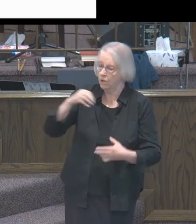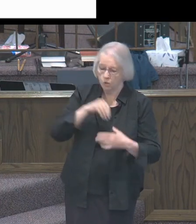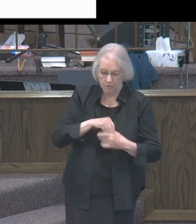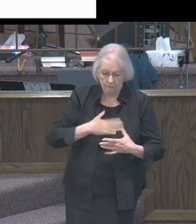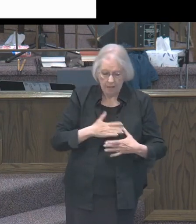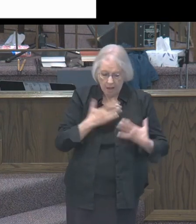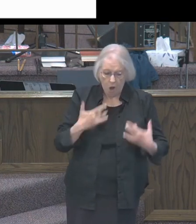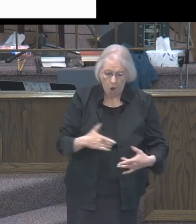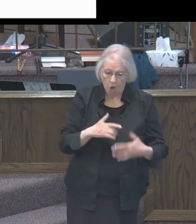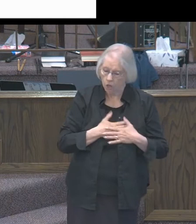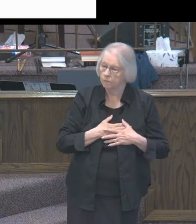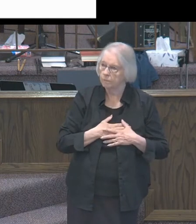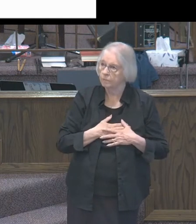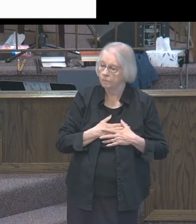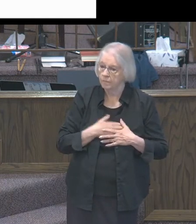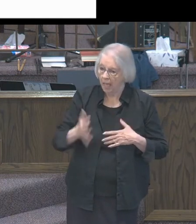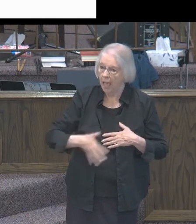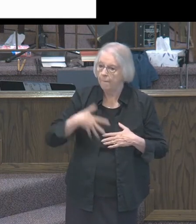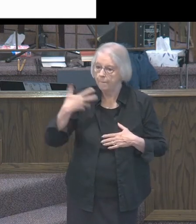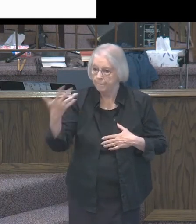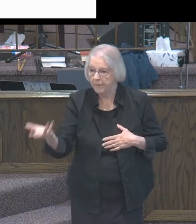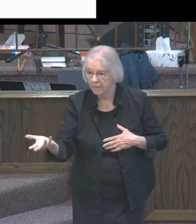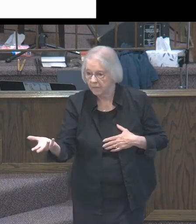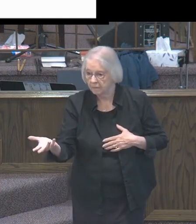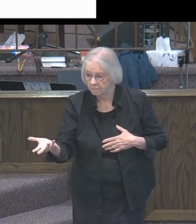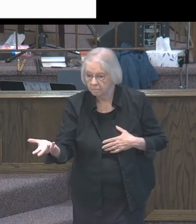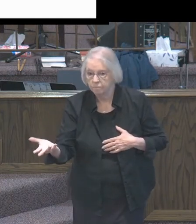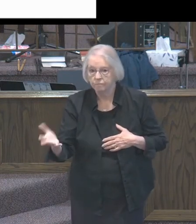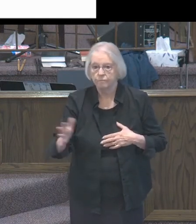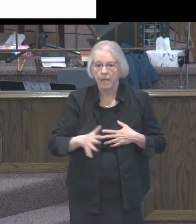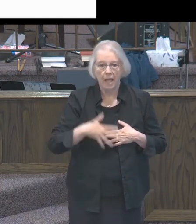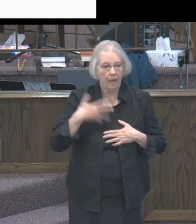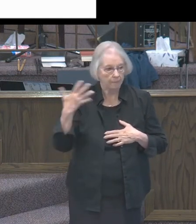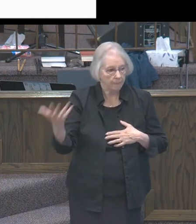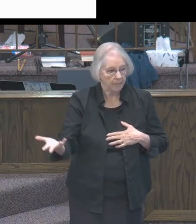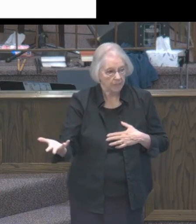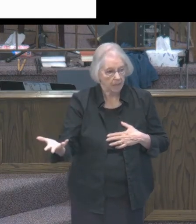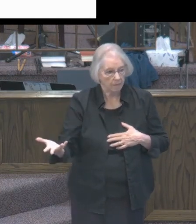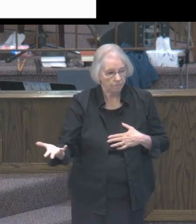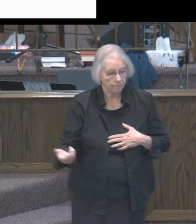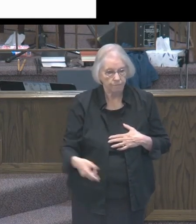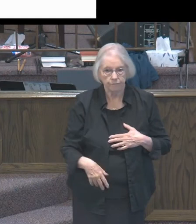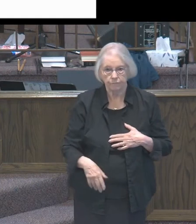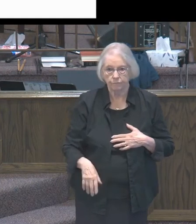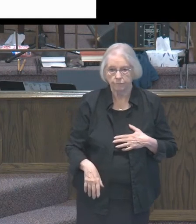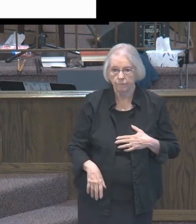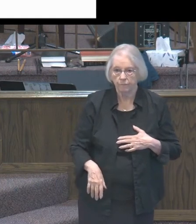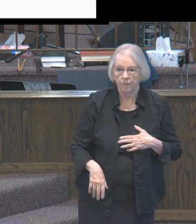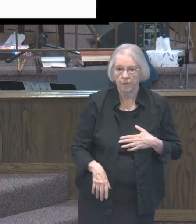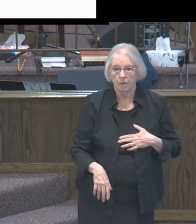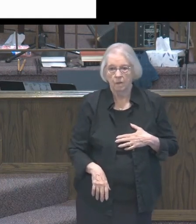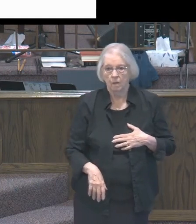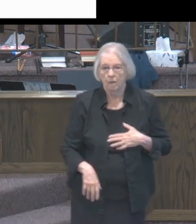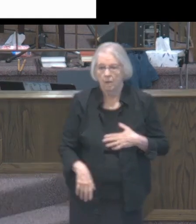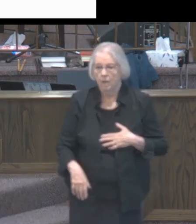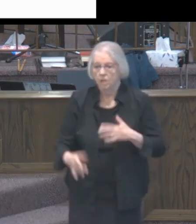affects your worship. And that's why he says, if you bring your gift to the altar, if you come to worship, and